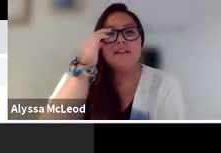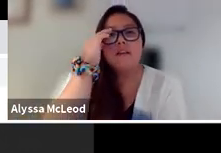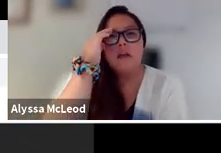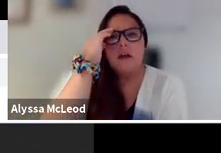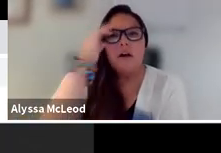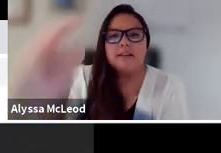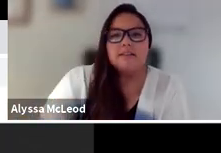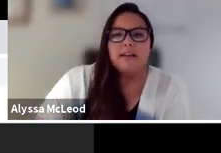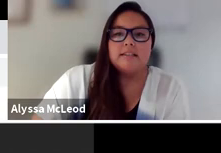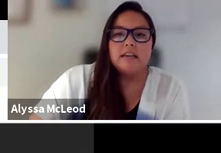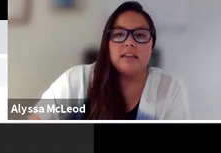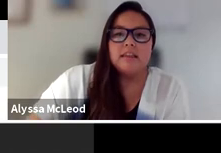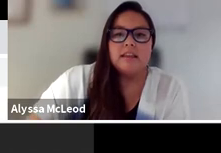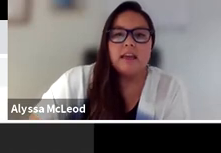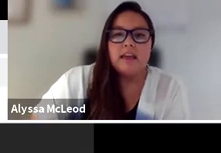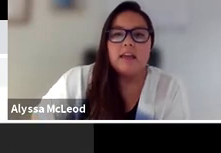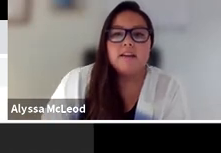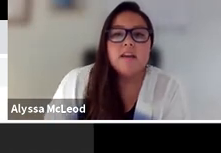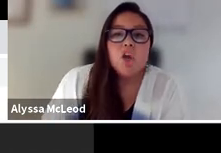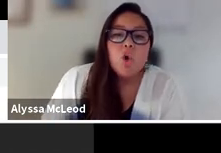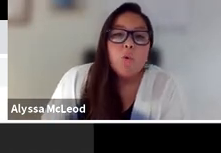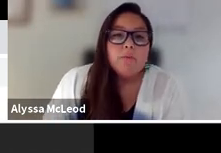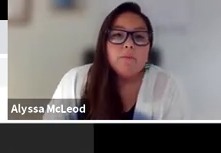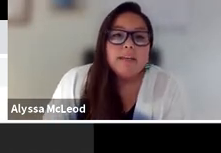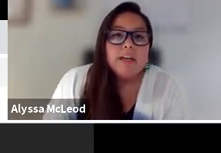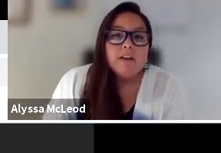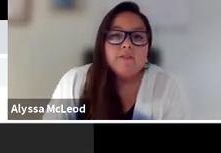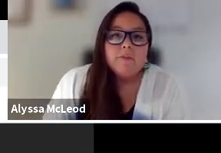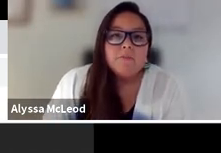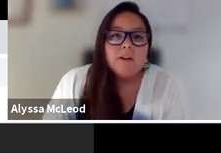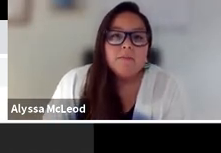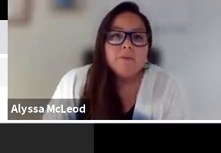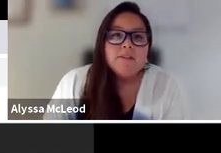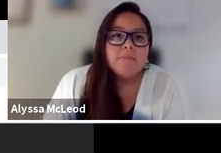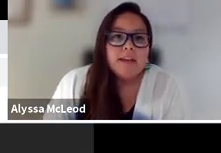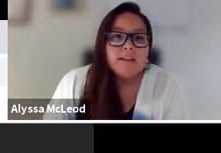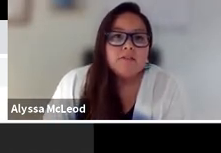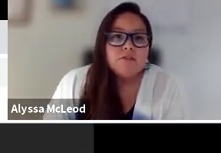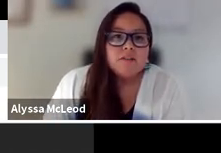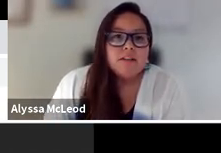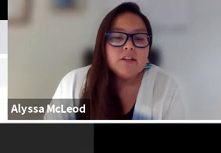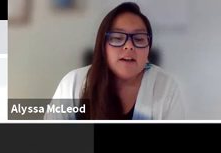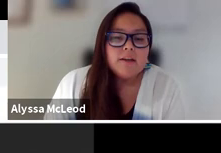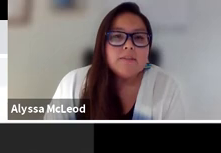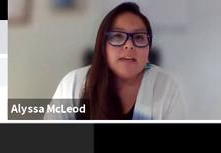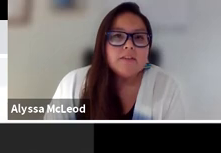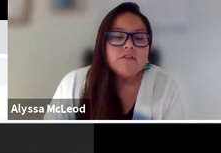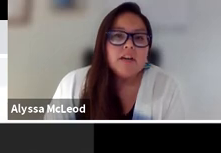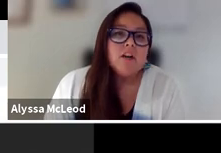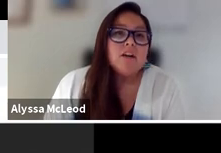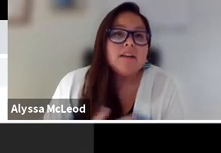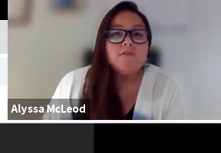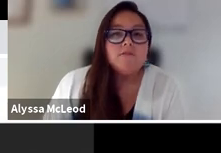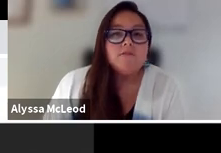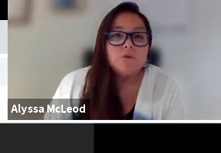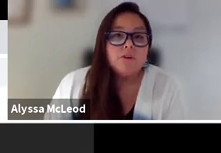taking place August 19th. And we will be hearing from community members and panelists speaking to